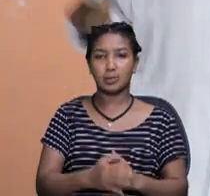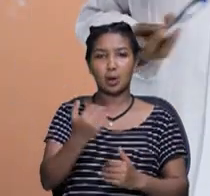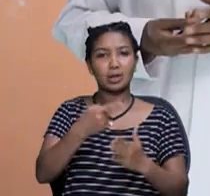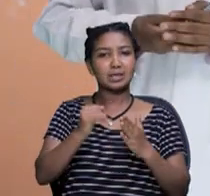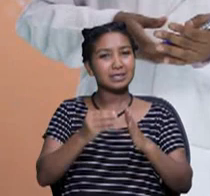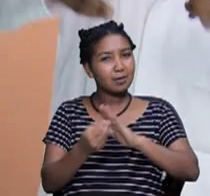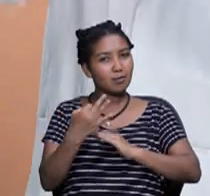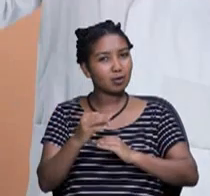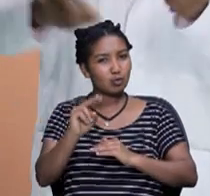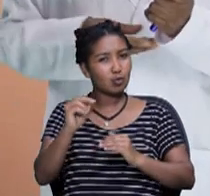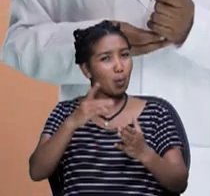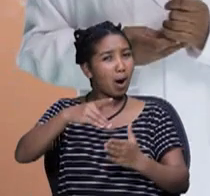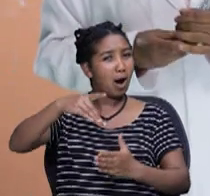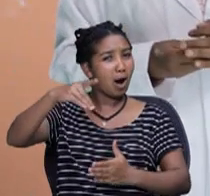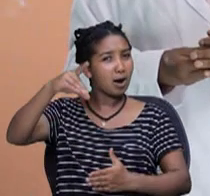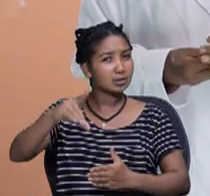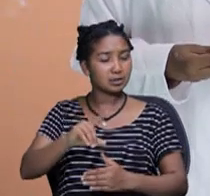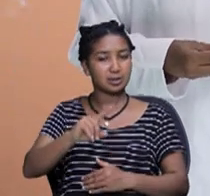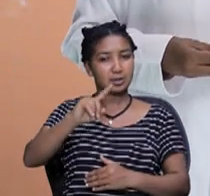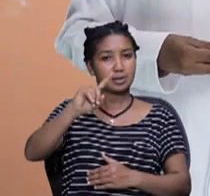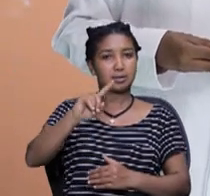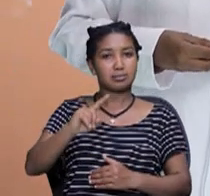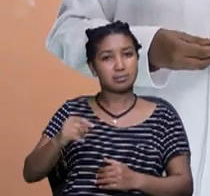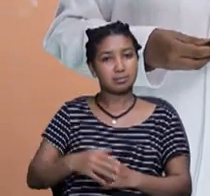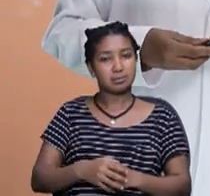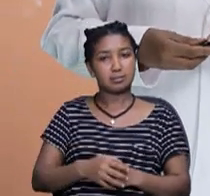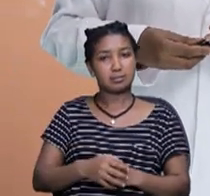What is the effect of too much thyroxine